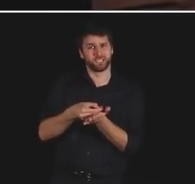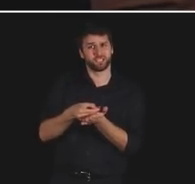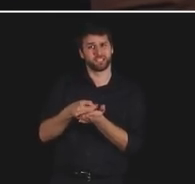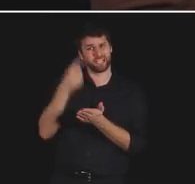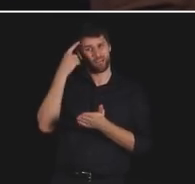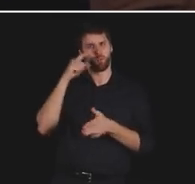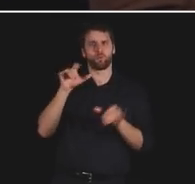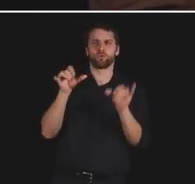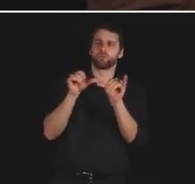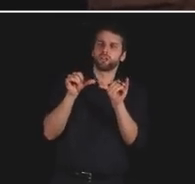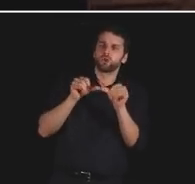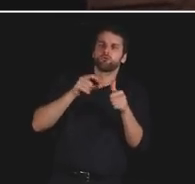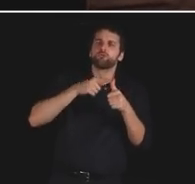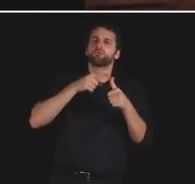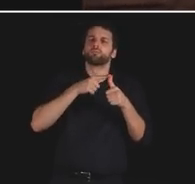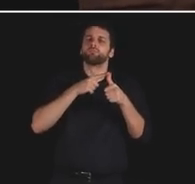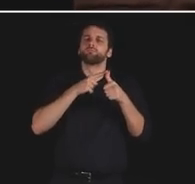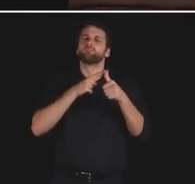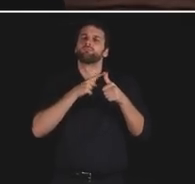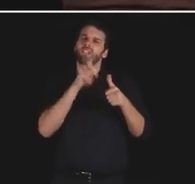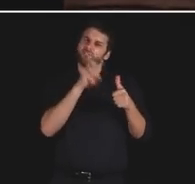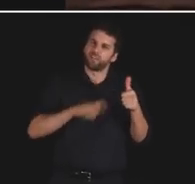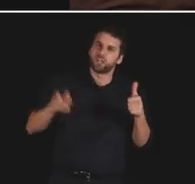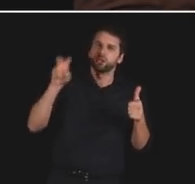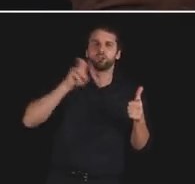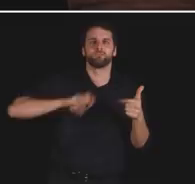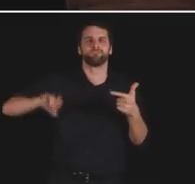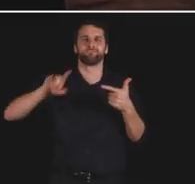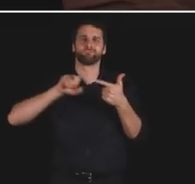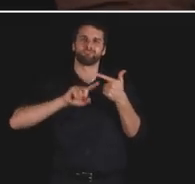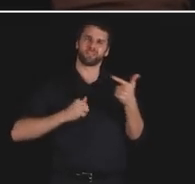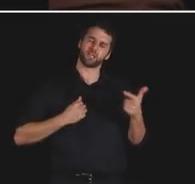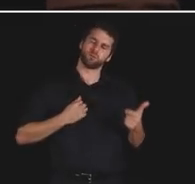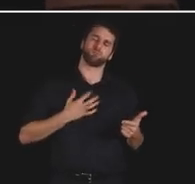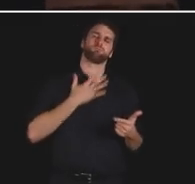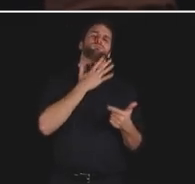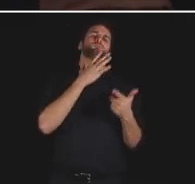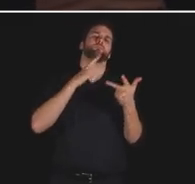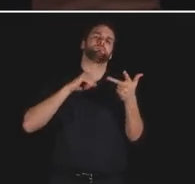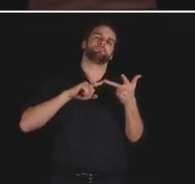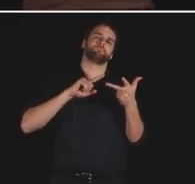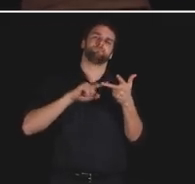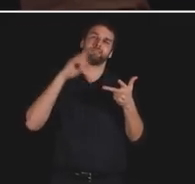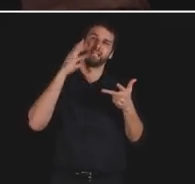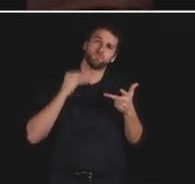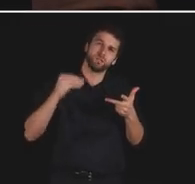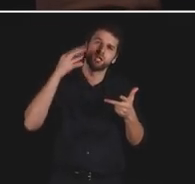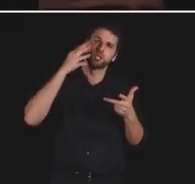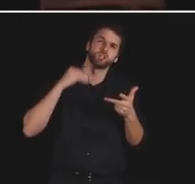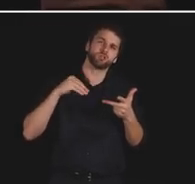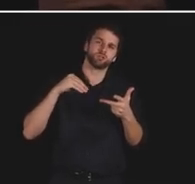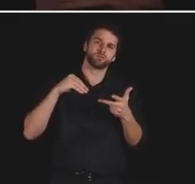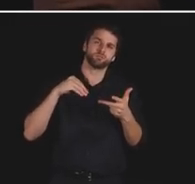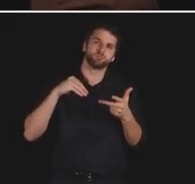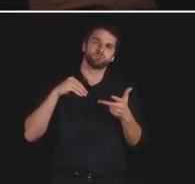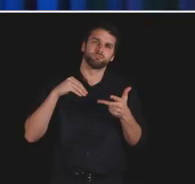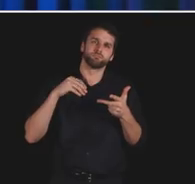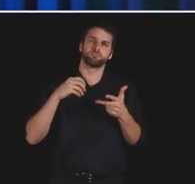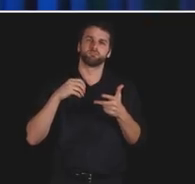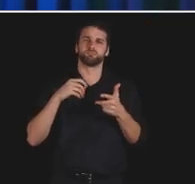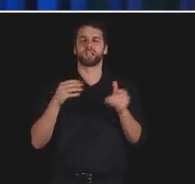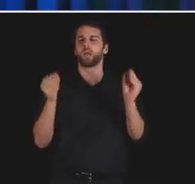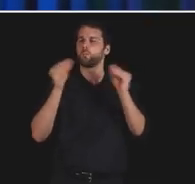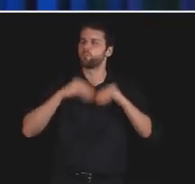like adventure and inspiration and experiences that are otherwise much more intangible.